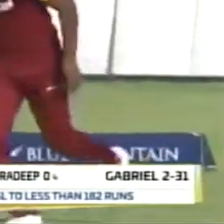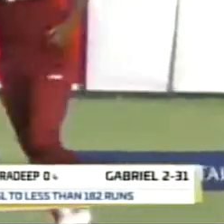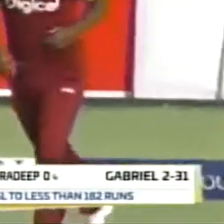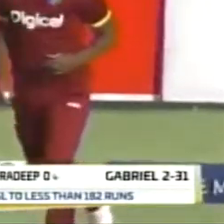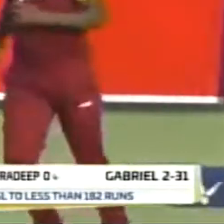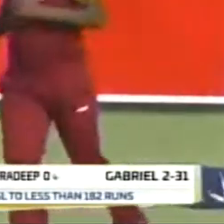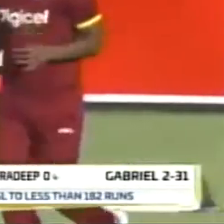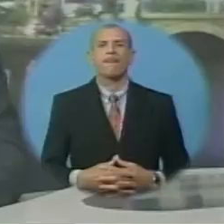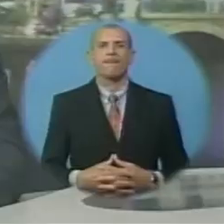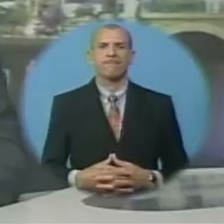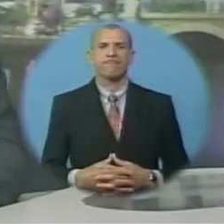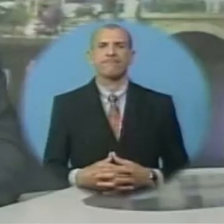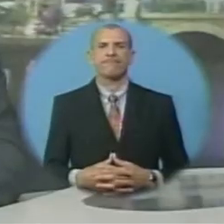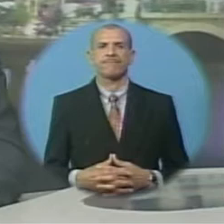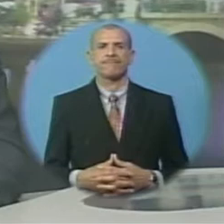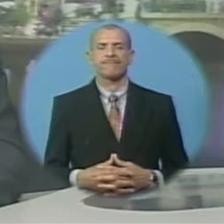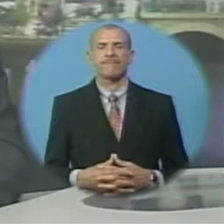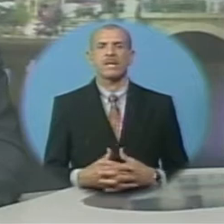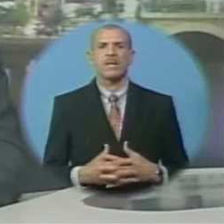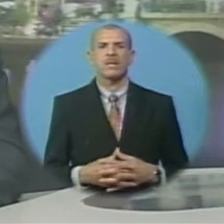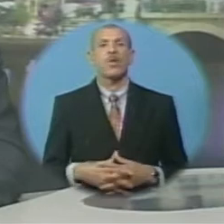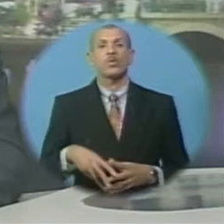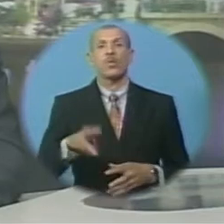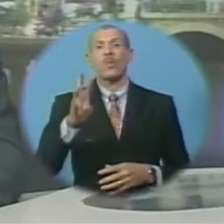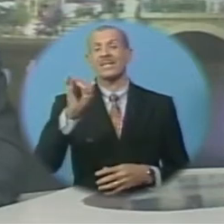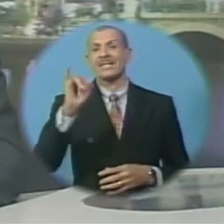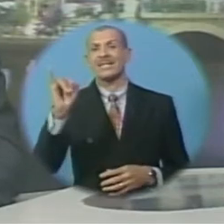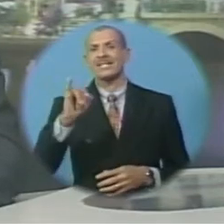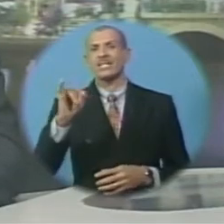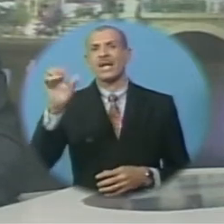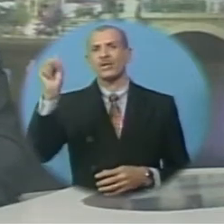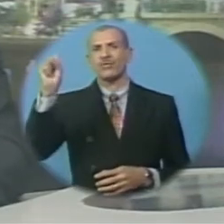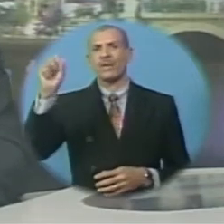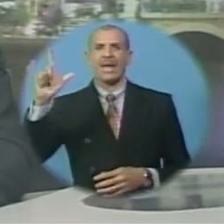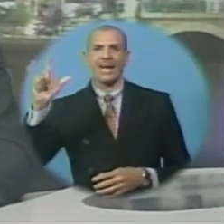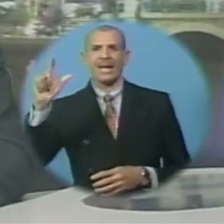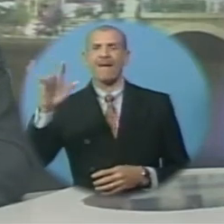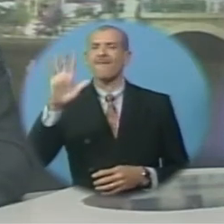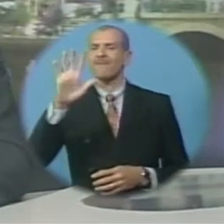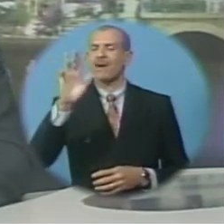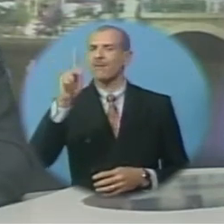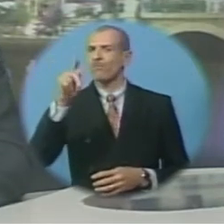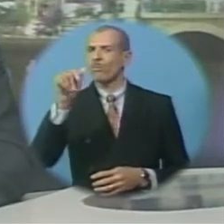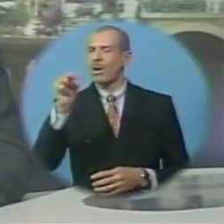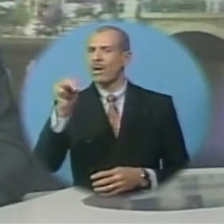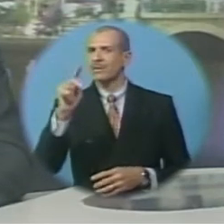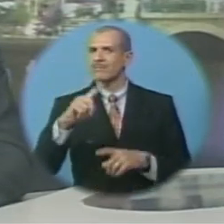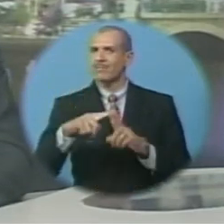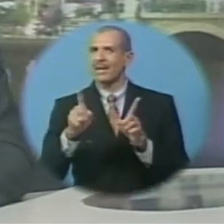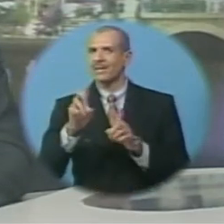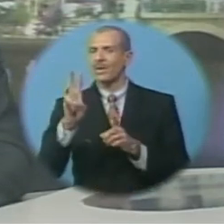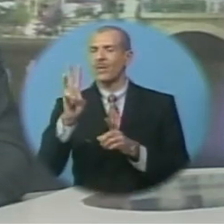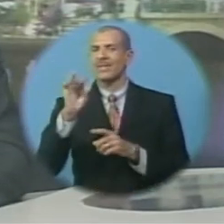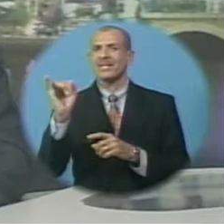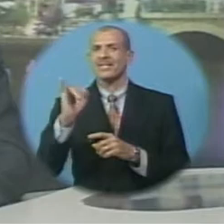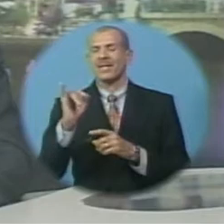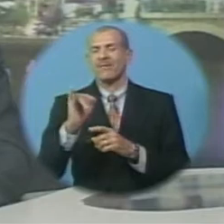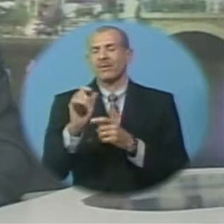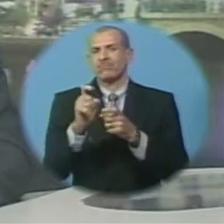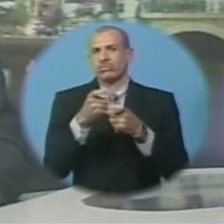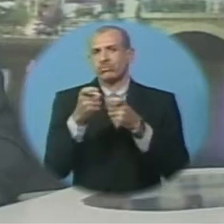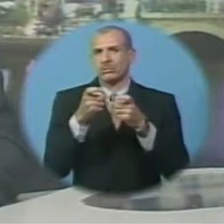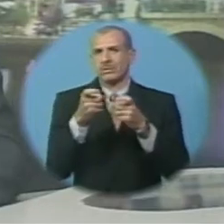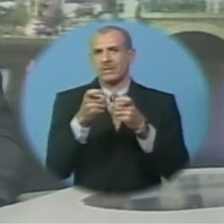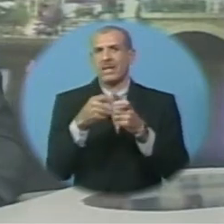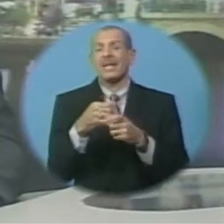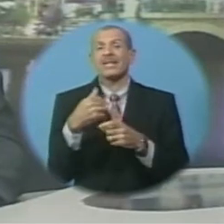with a bonus point. Well, the West Indies and Sri Lanka have 5 points, but the Windies have a superior net run rate. Now,